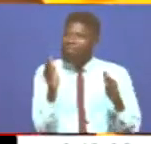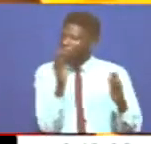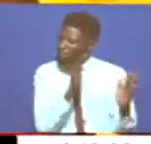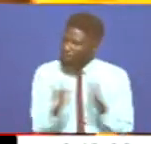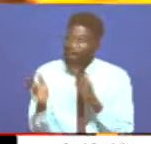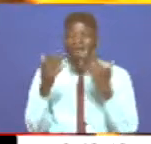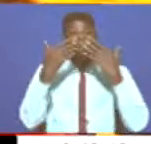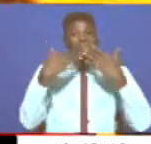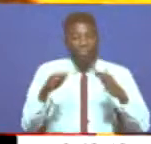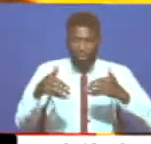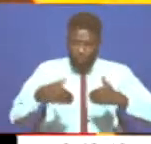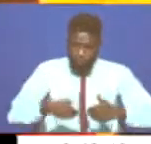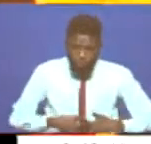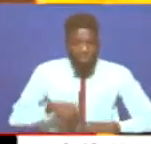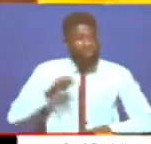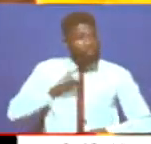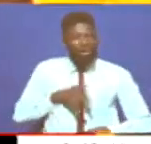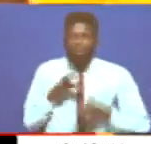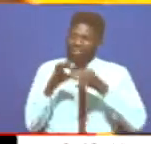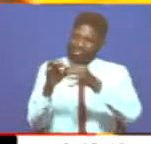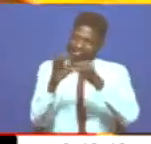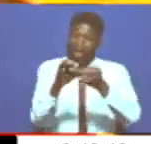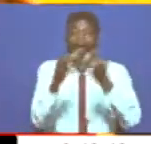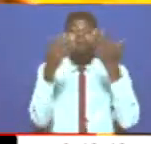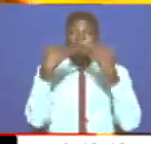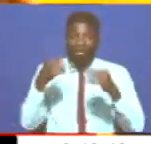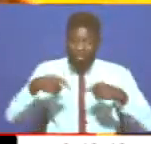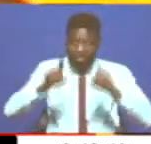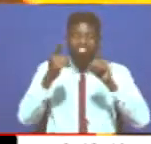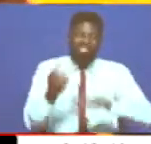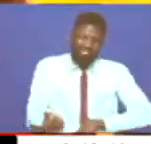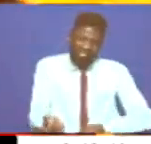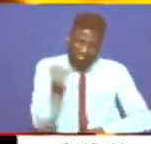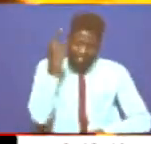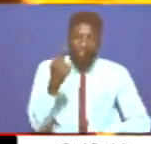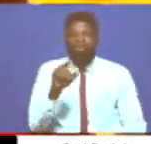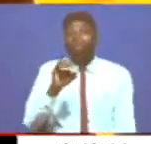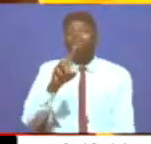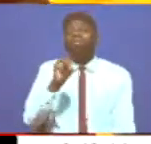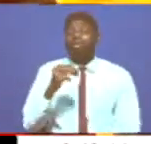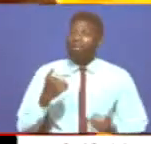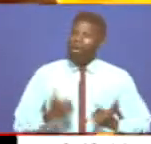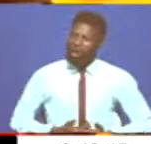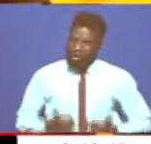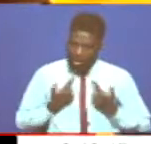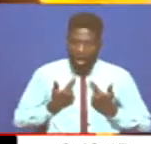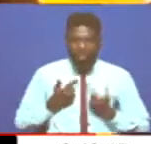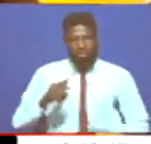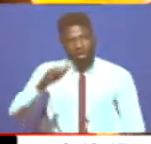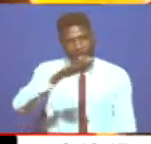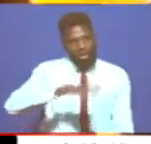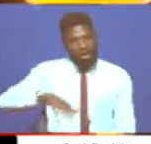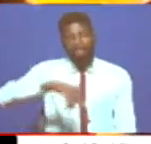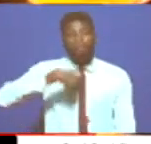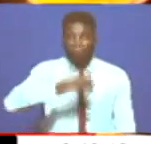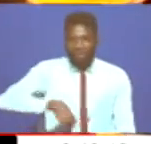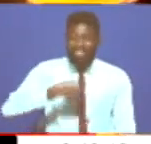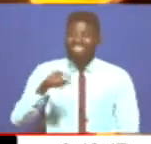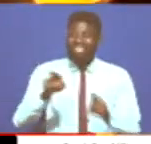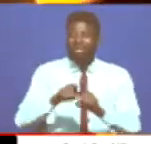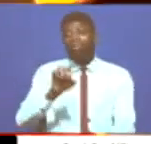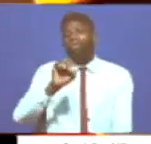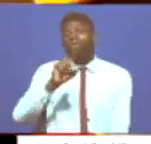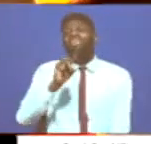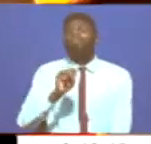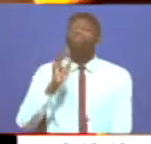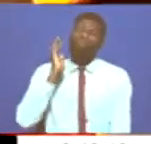mama tumeshikamana. Hapo ndipo watakapojua kwa hakika ODM iko alive Malindi, na ODM itapitisha kila